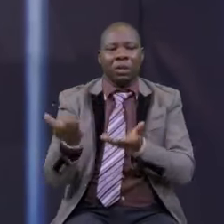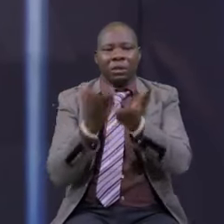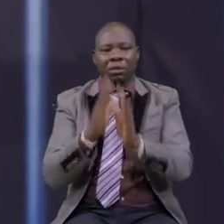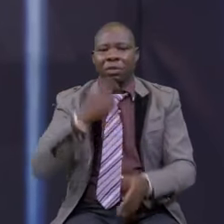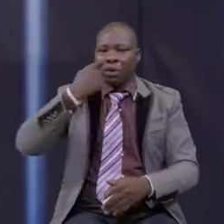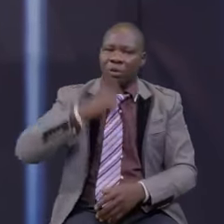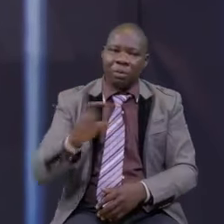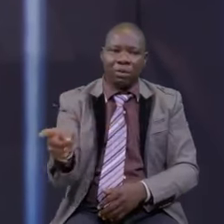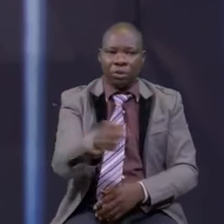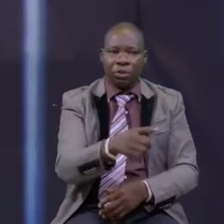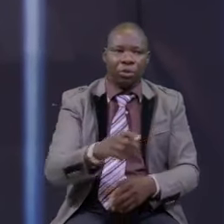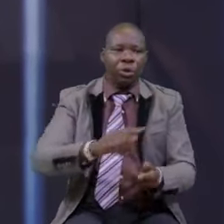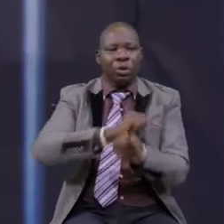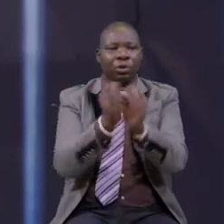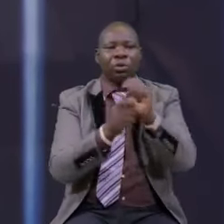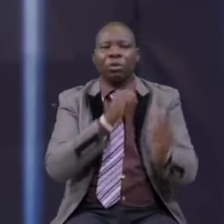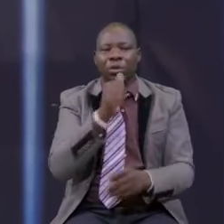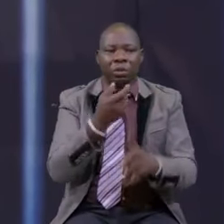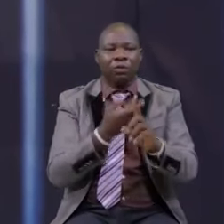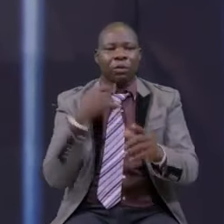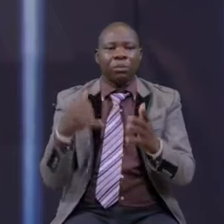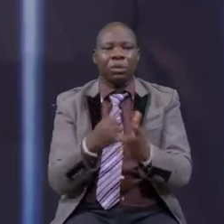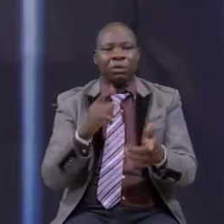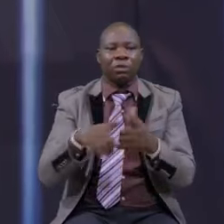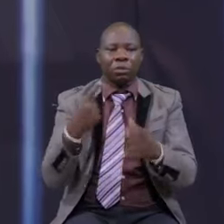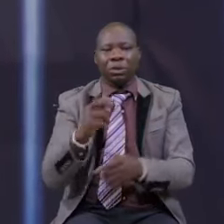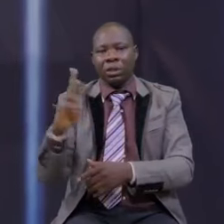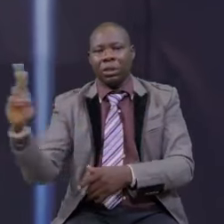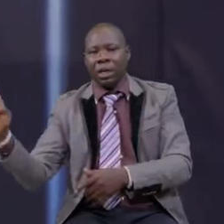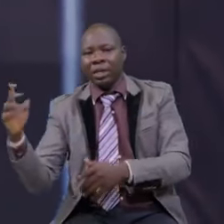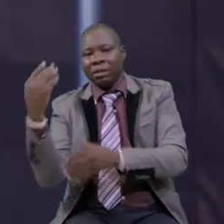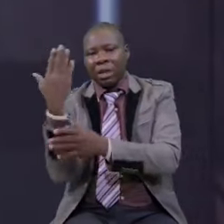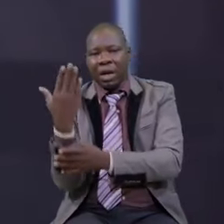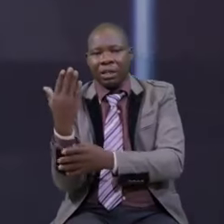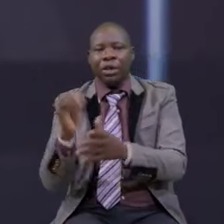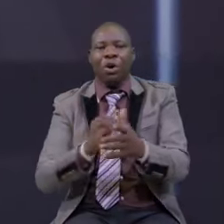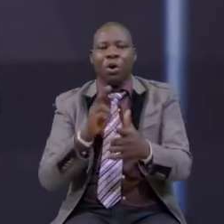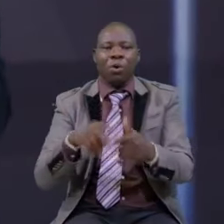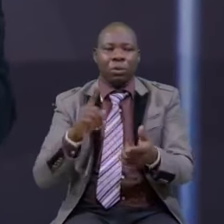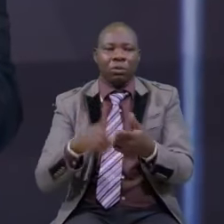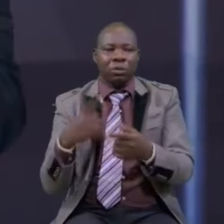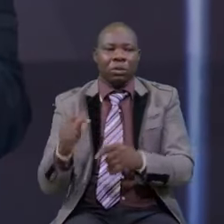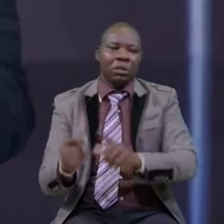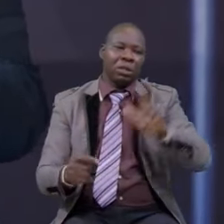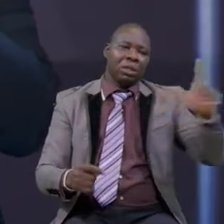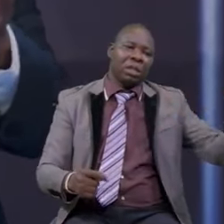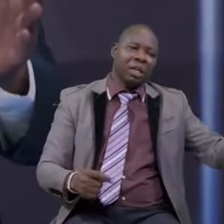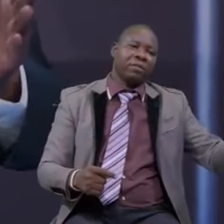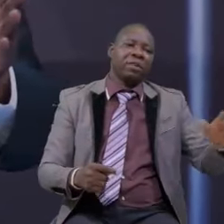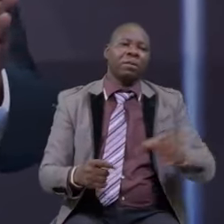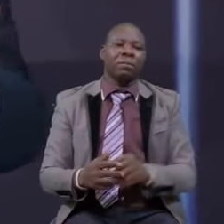thee. Turn not from it to the right or to